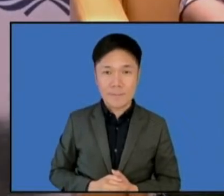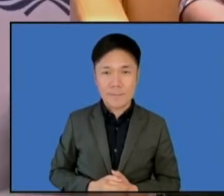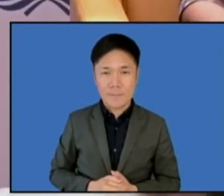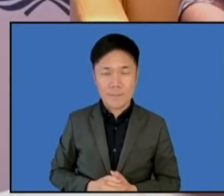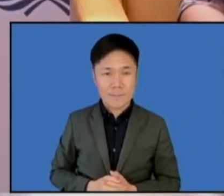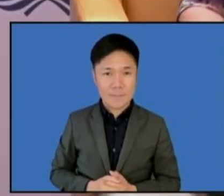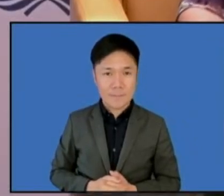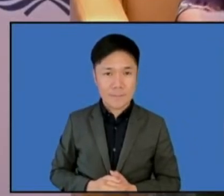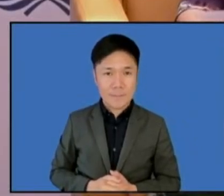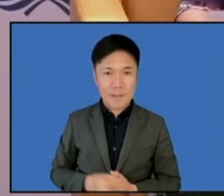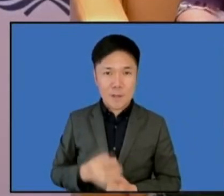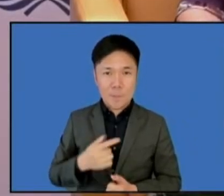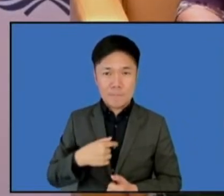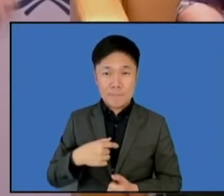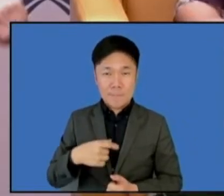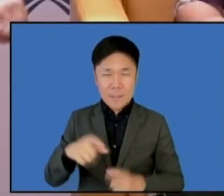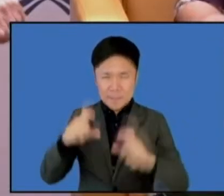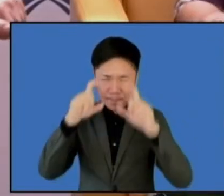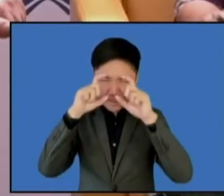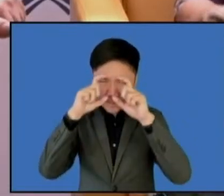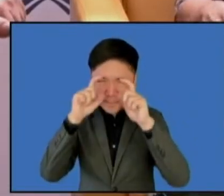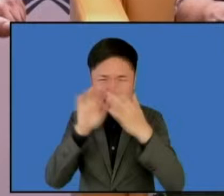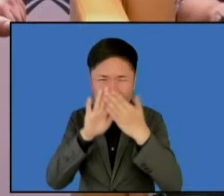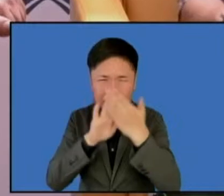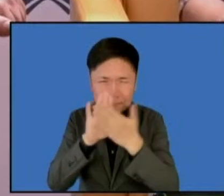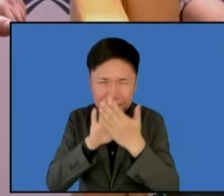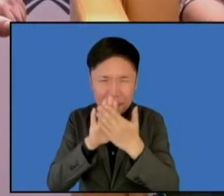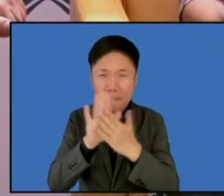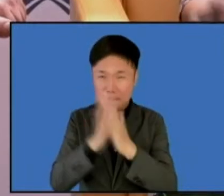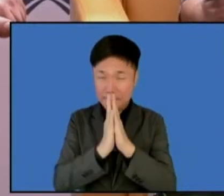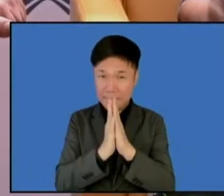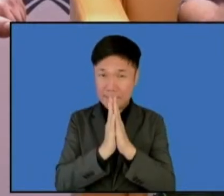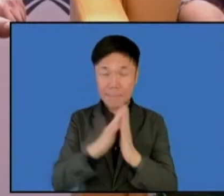see, are not the very best, please do wave your